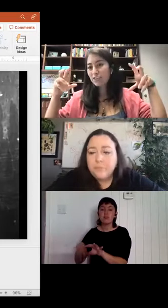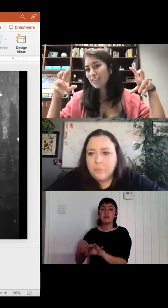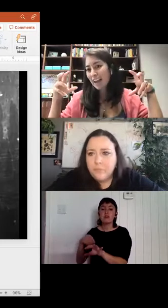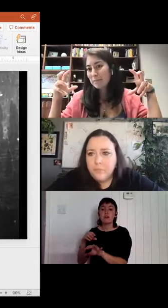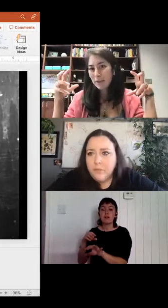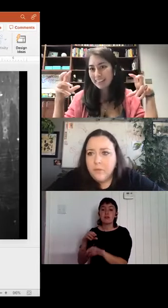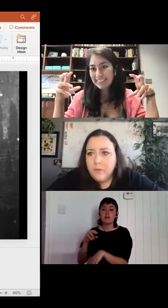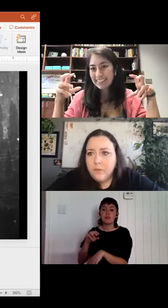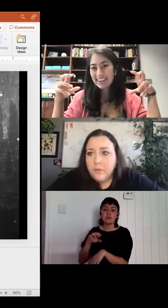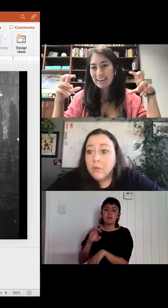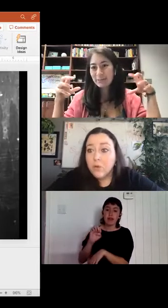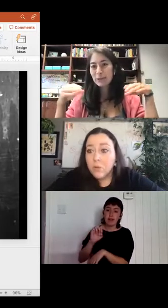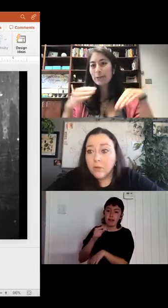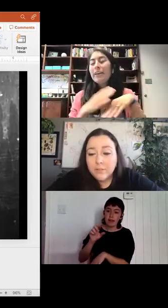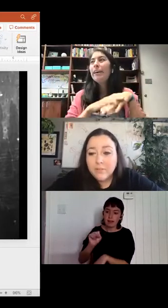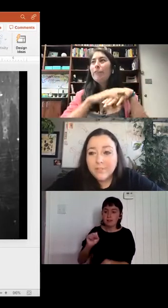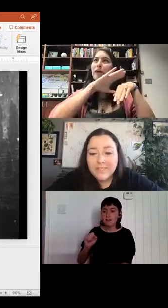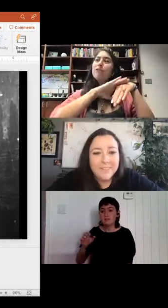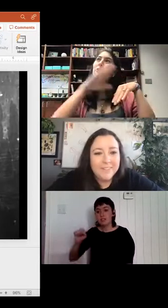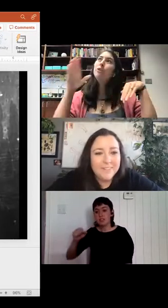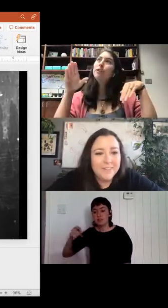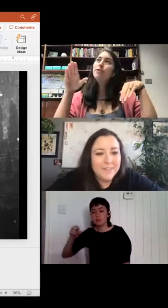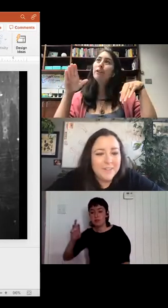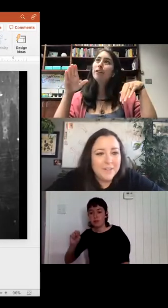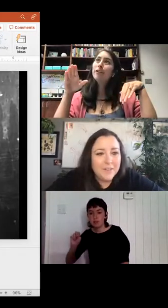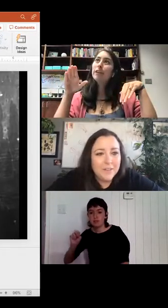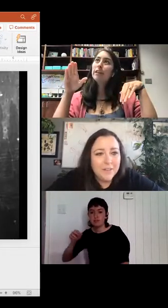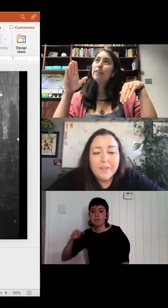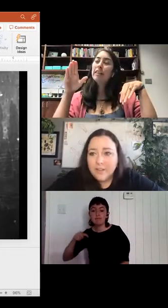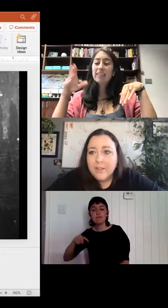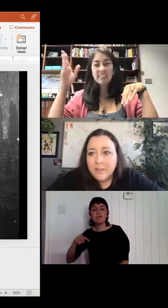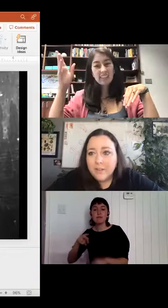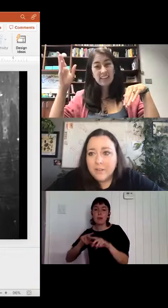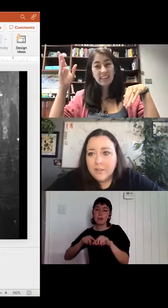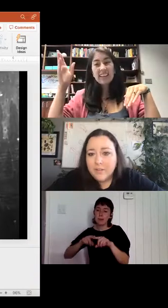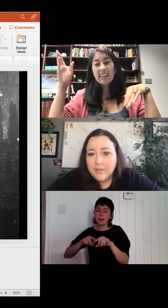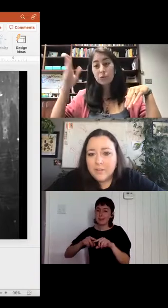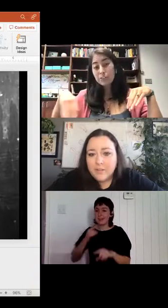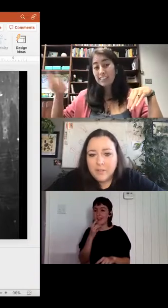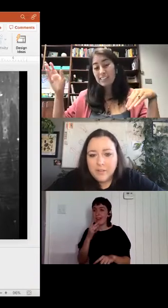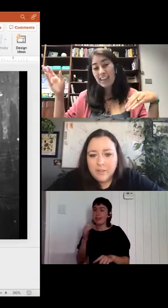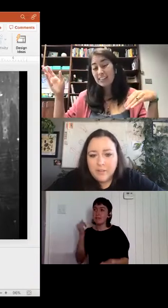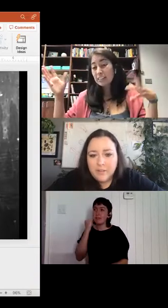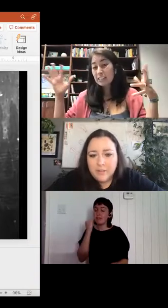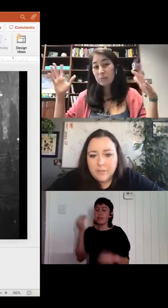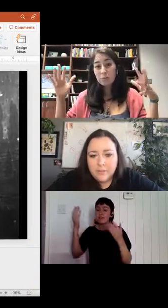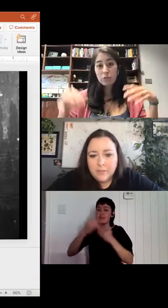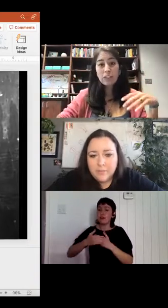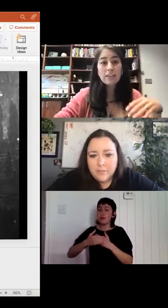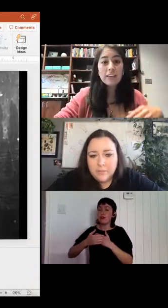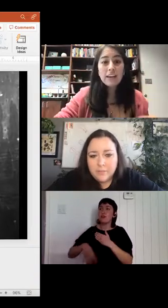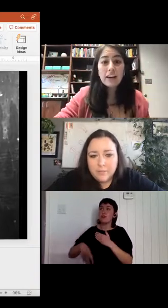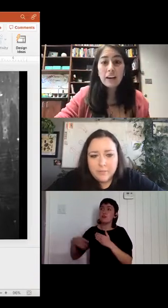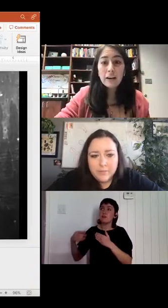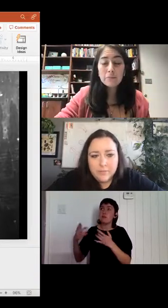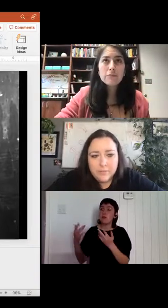which is actually timed by lights. Um, so if they're after a period of dark and then they see light, they will release eggs somewhere between,